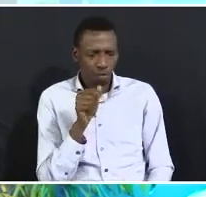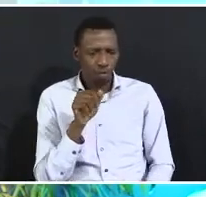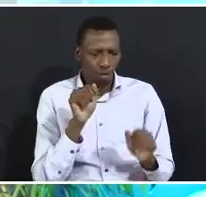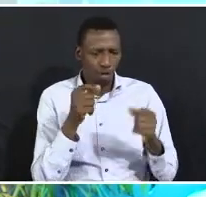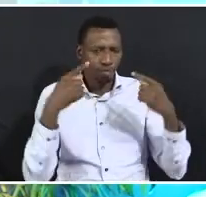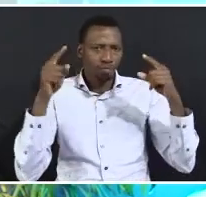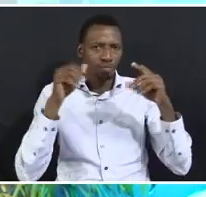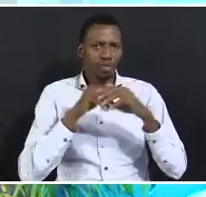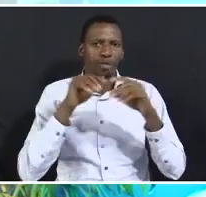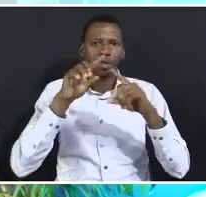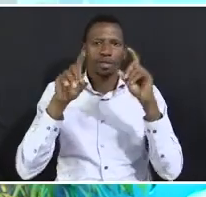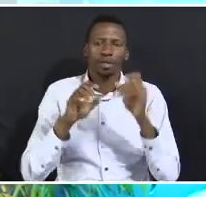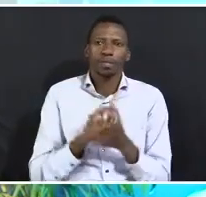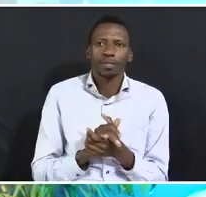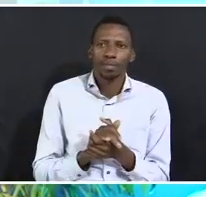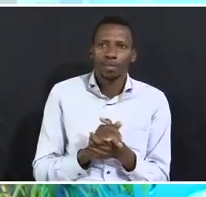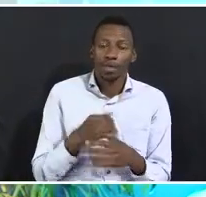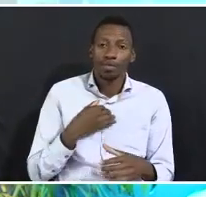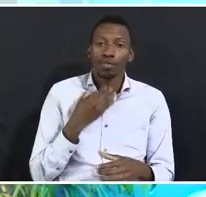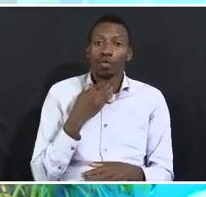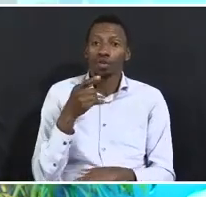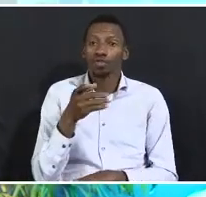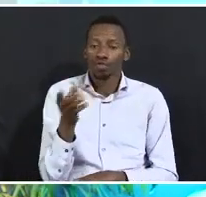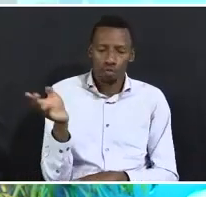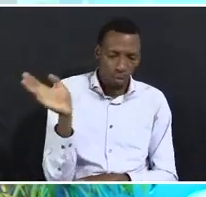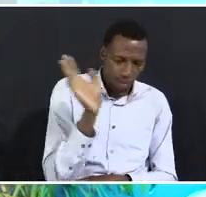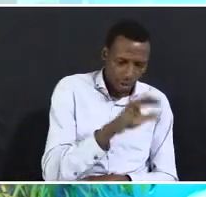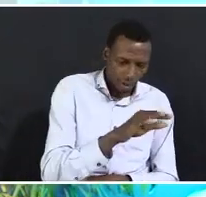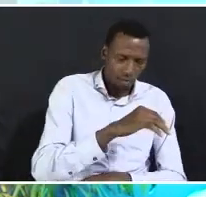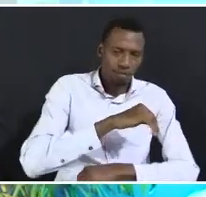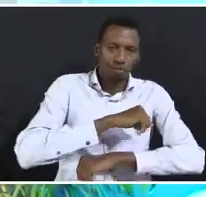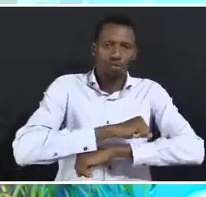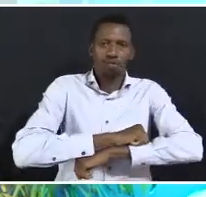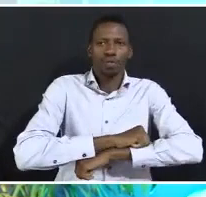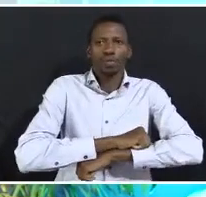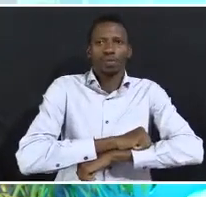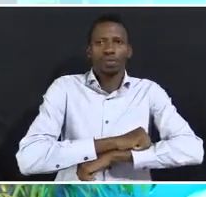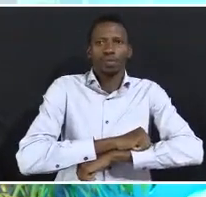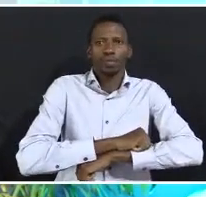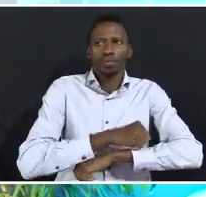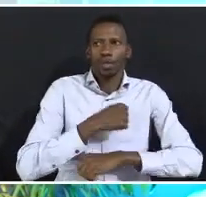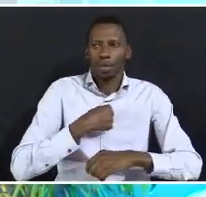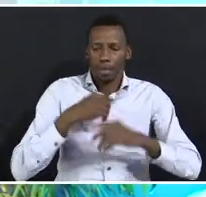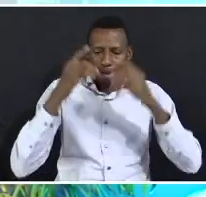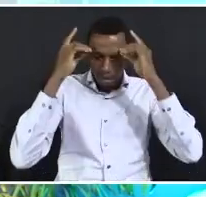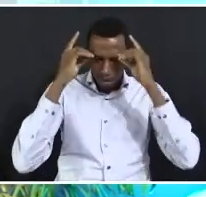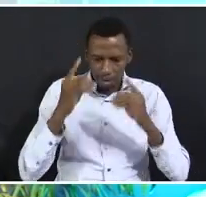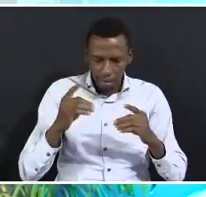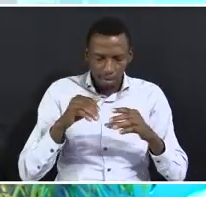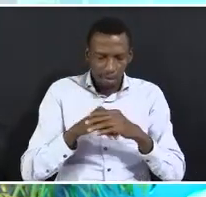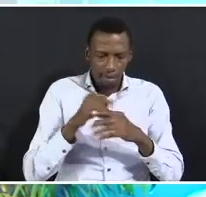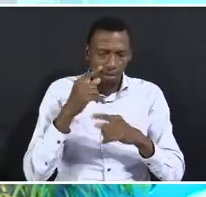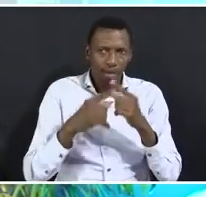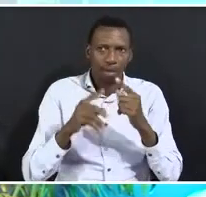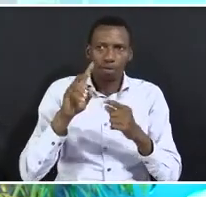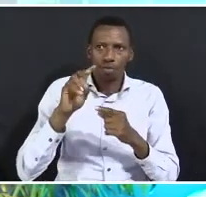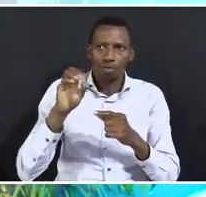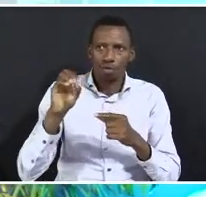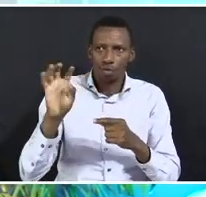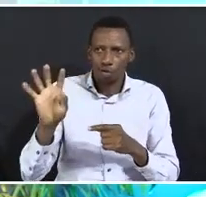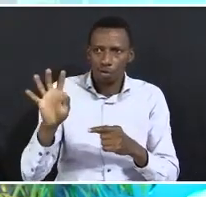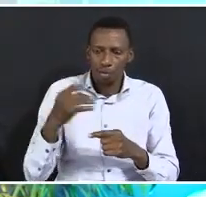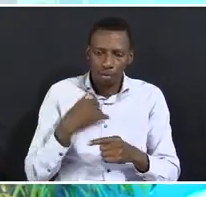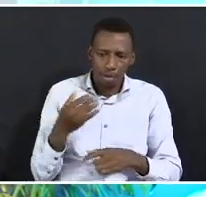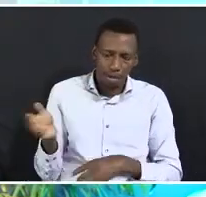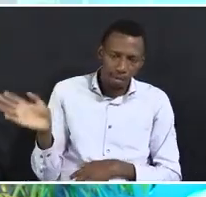exam. I want you to go back to school." So I decided in 2004 to go